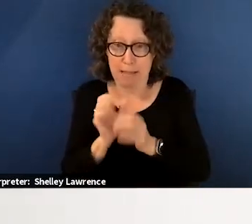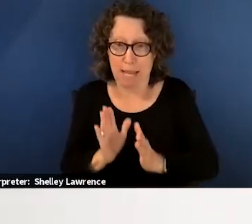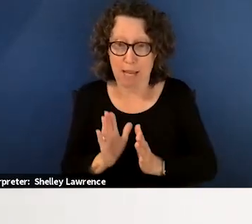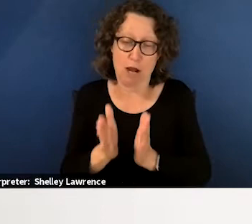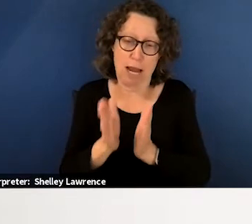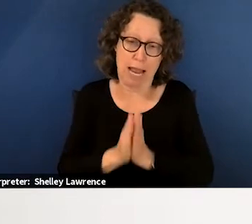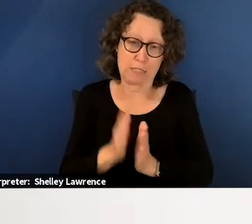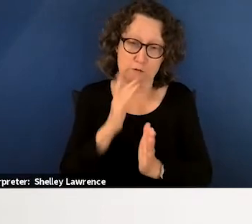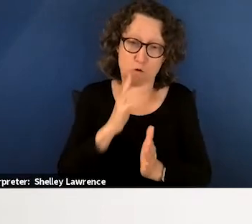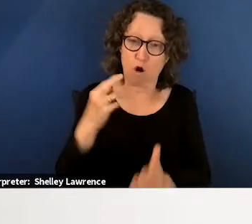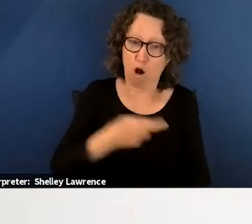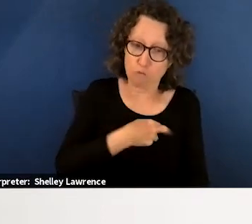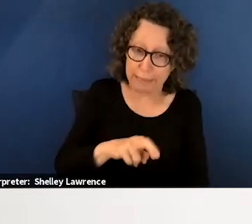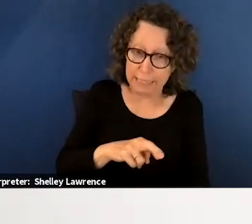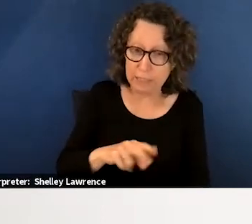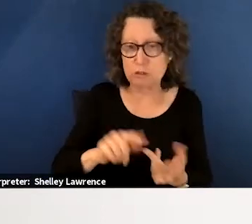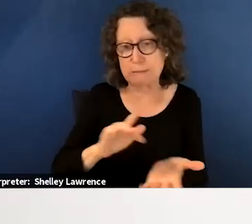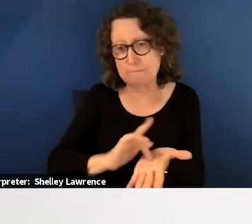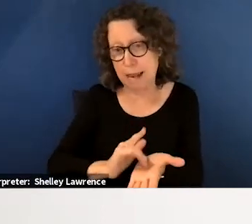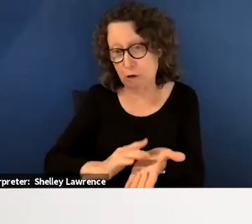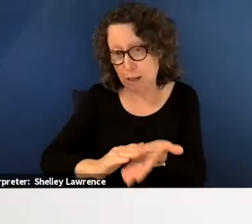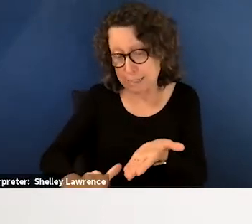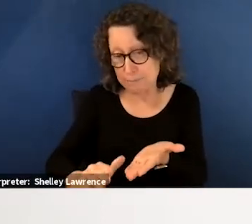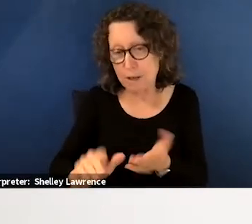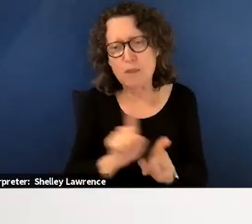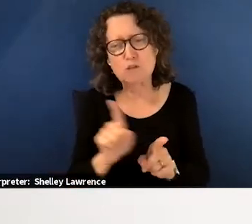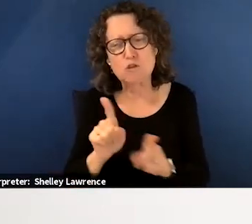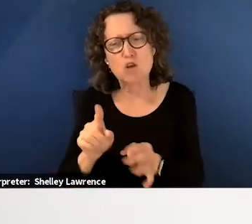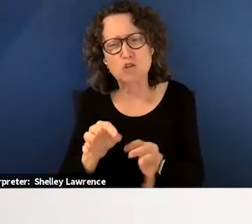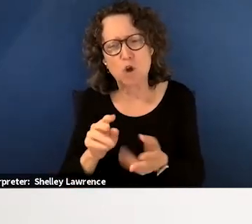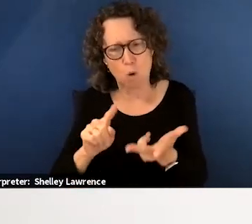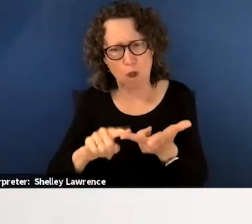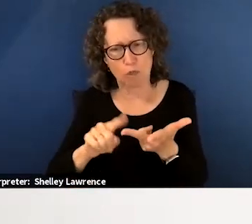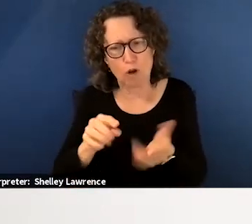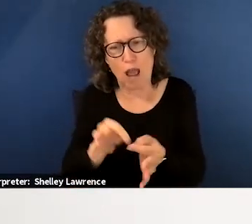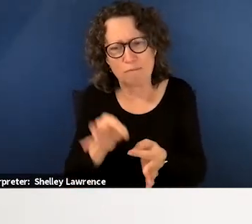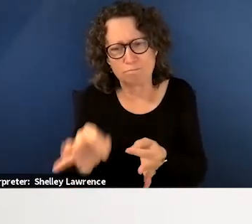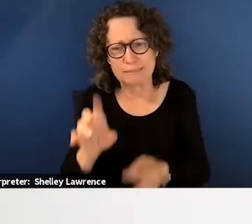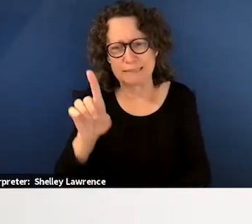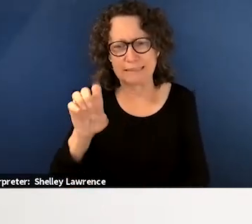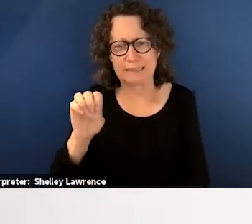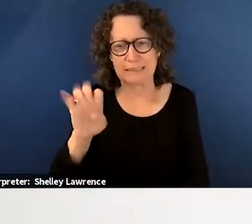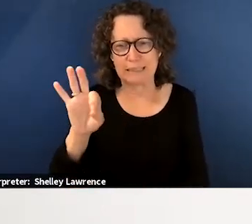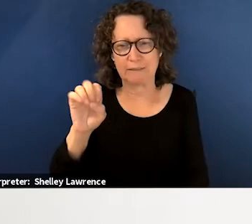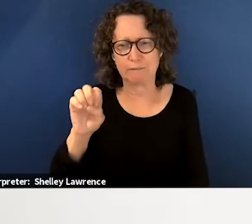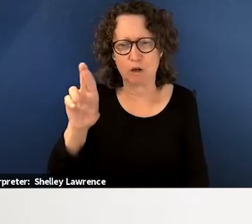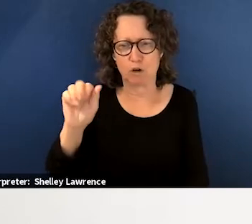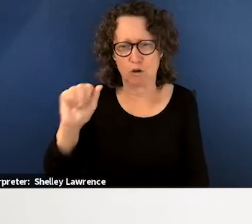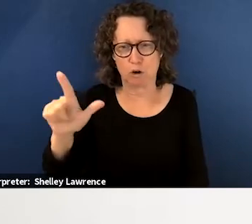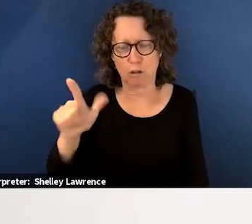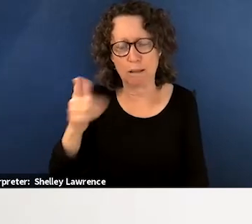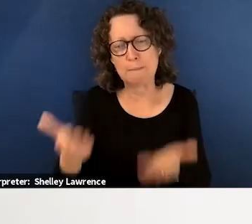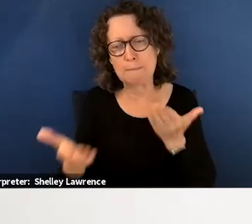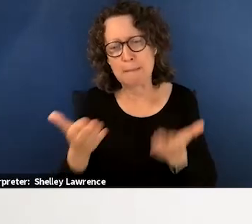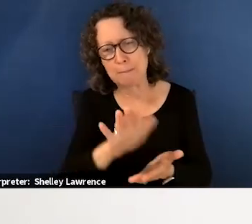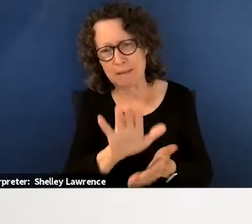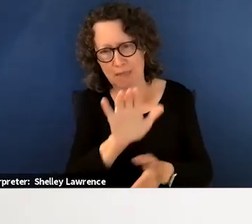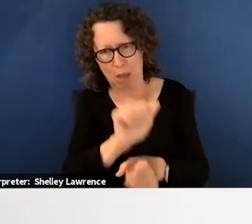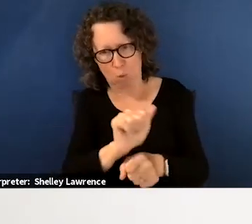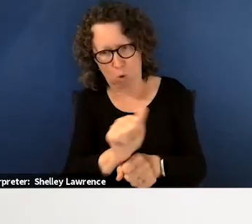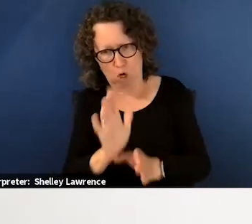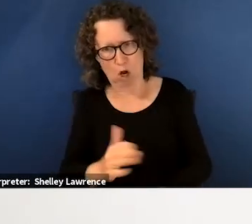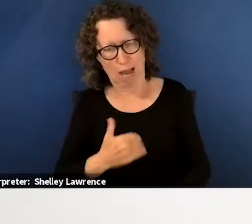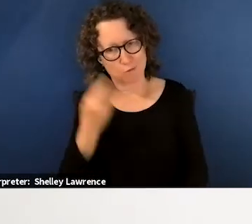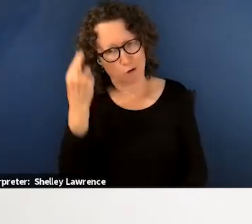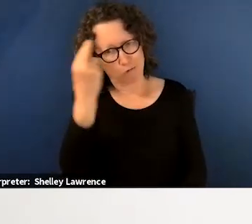religious, medical. There's also a deferral, which means that the employee may have a